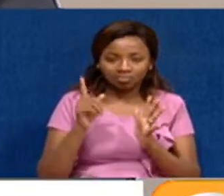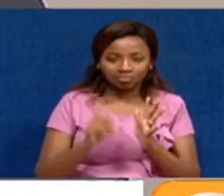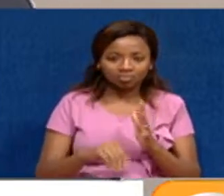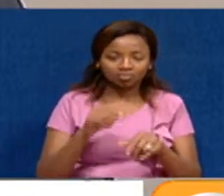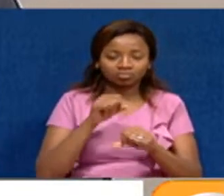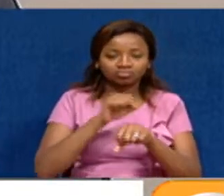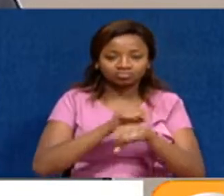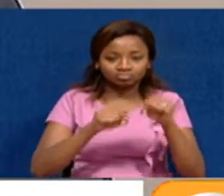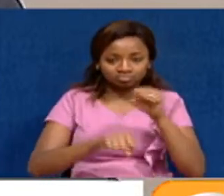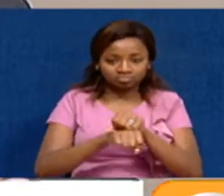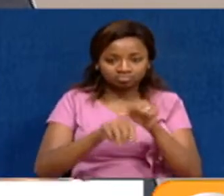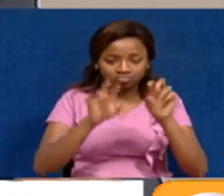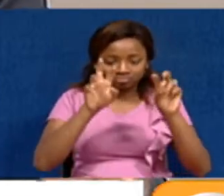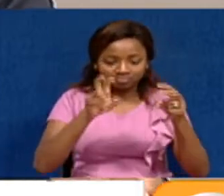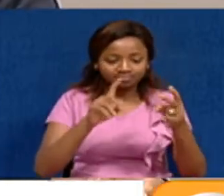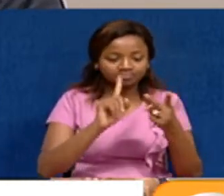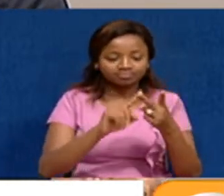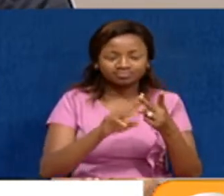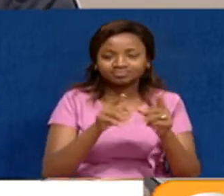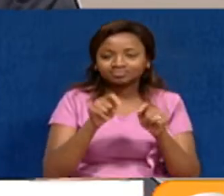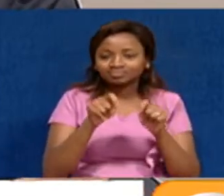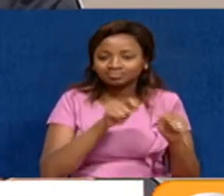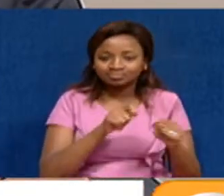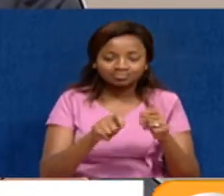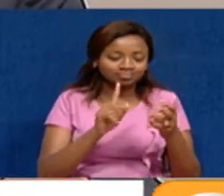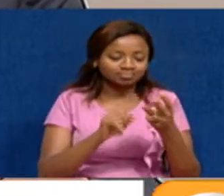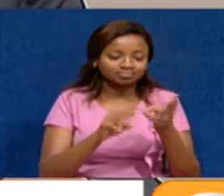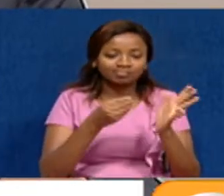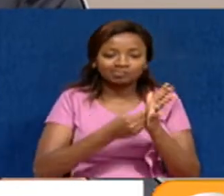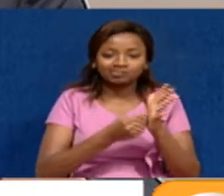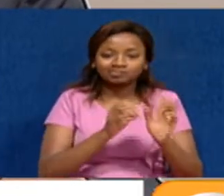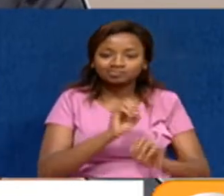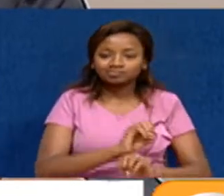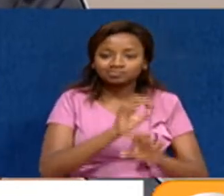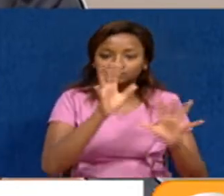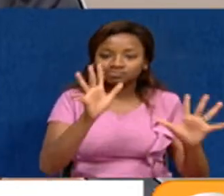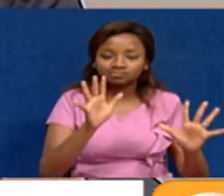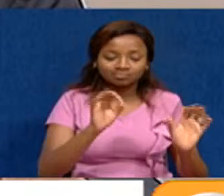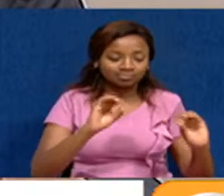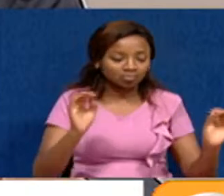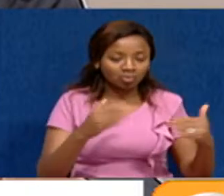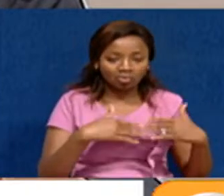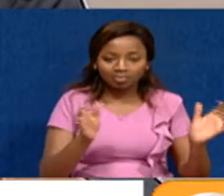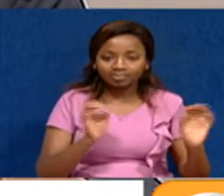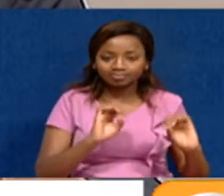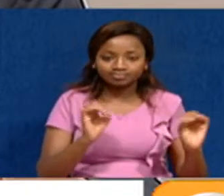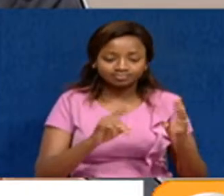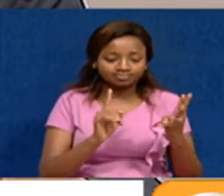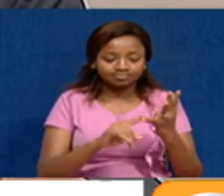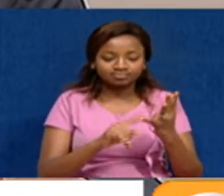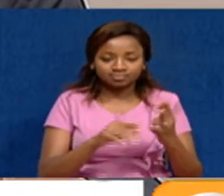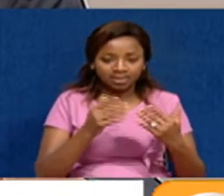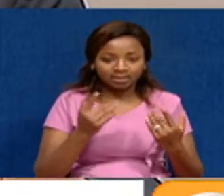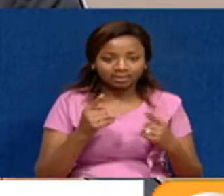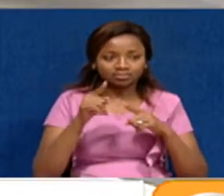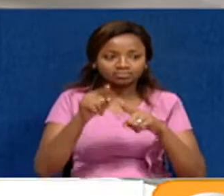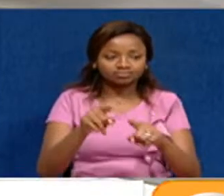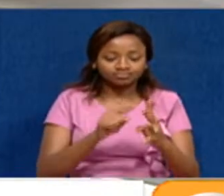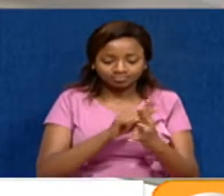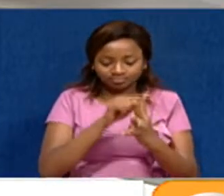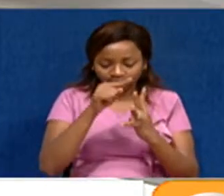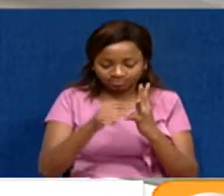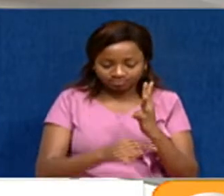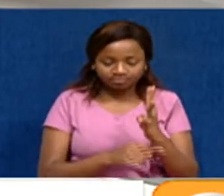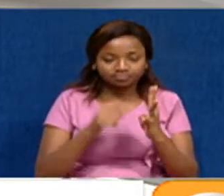about transparency in finance. It's about governance, and it's about compliance. You see, those were the key sticking points. Those are the